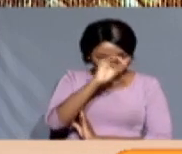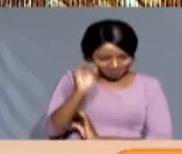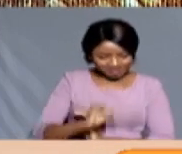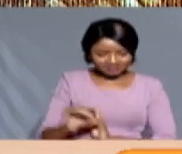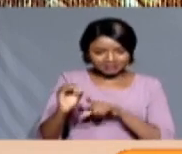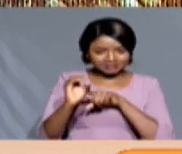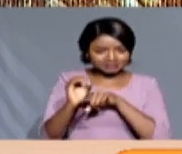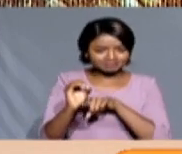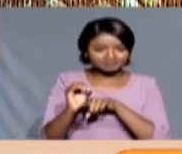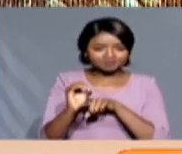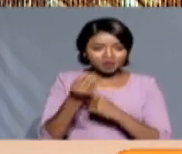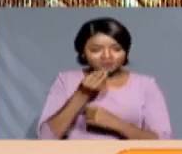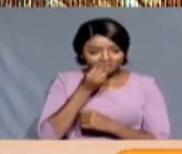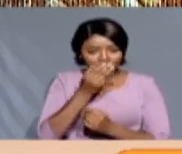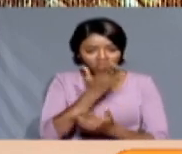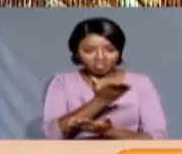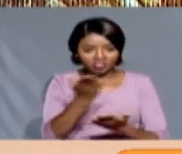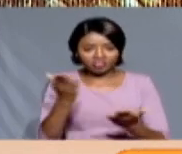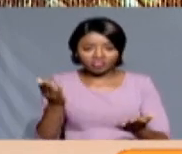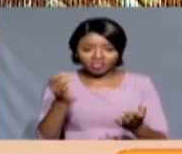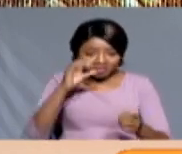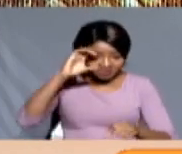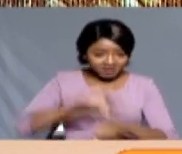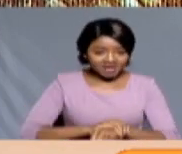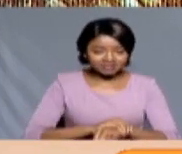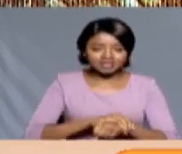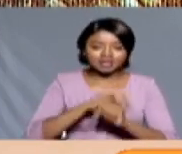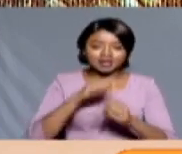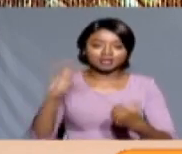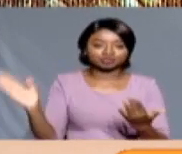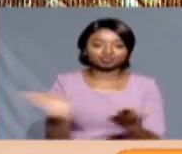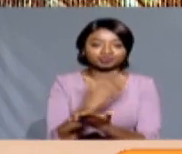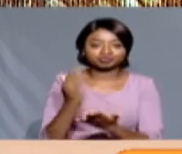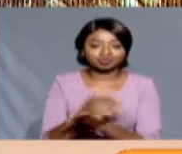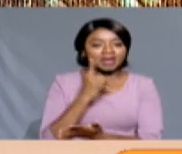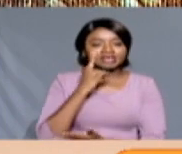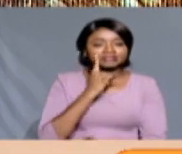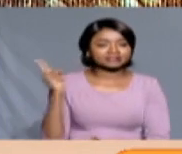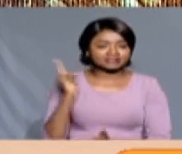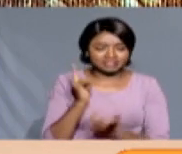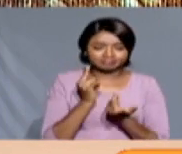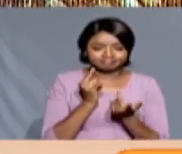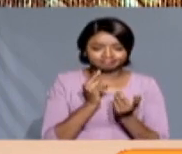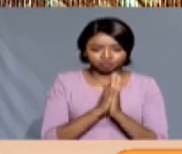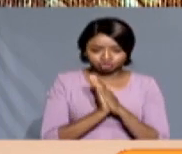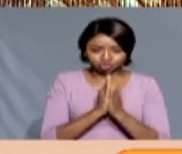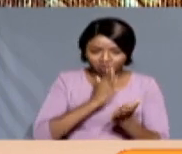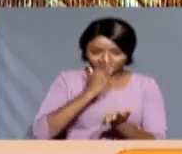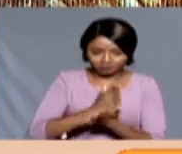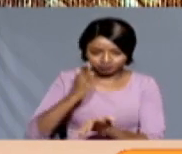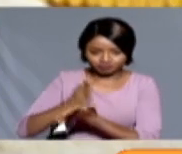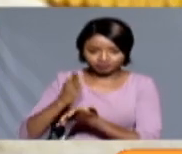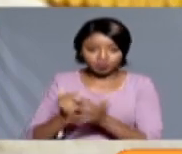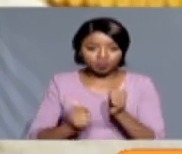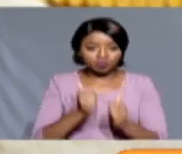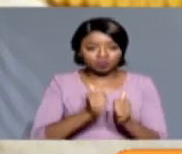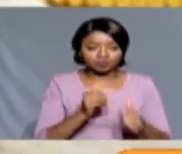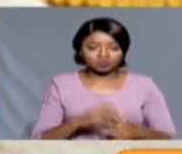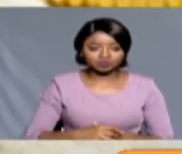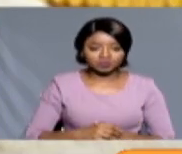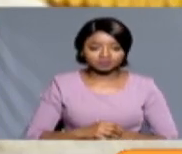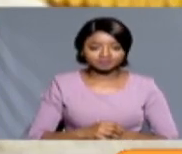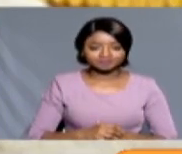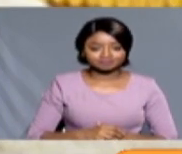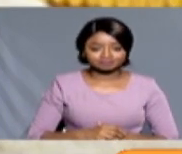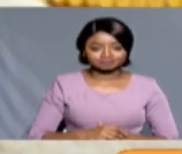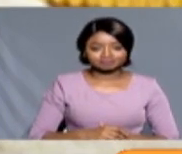of the world's food crops to be destroyed annually. So let's take a look at some quick facts on aflatoxins. Well, they are a family